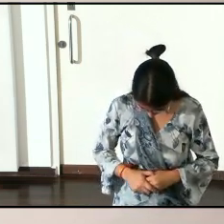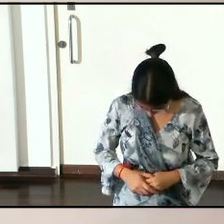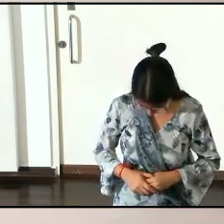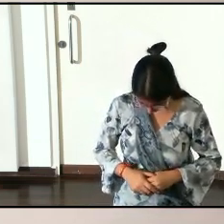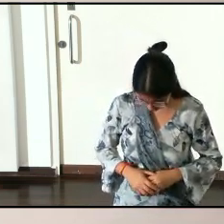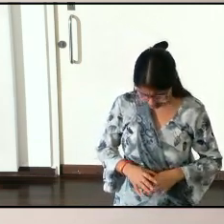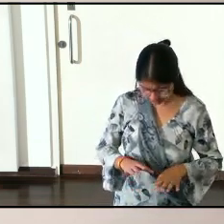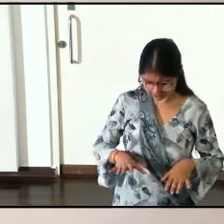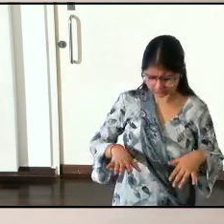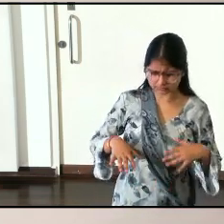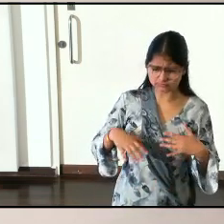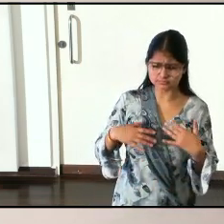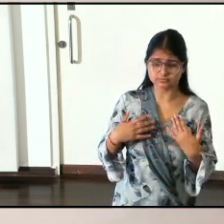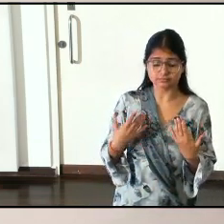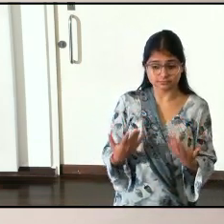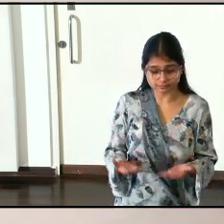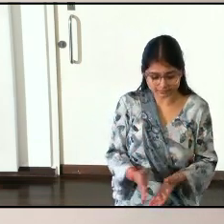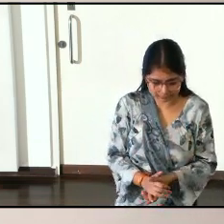so about the first